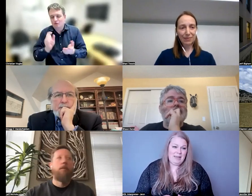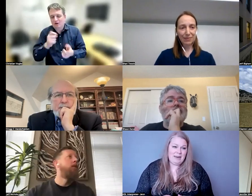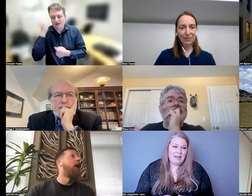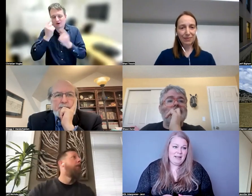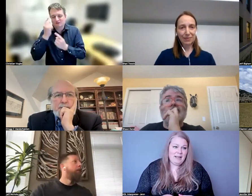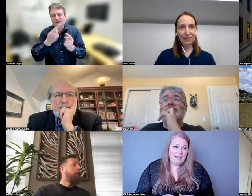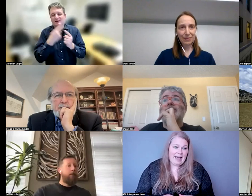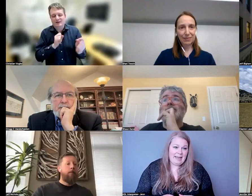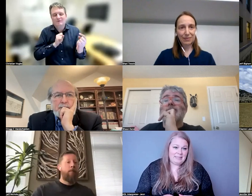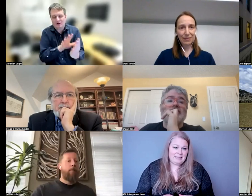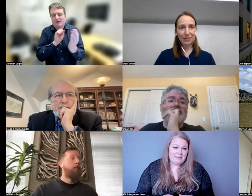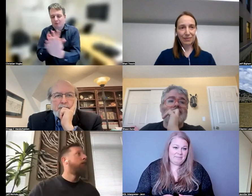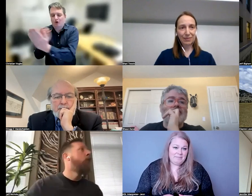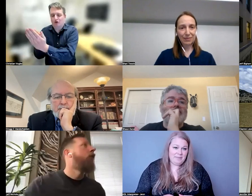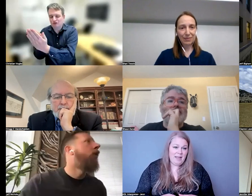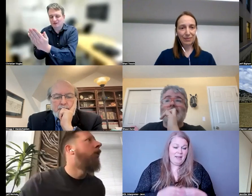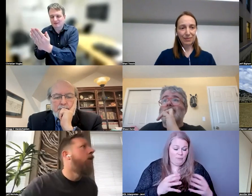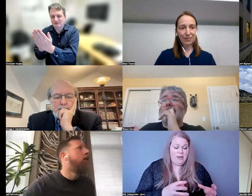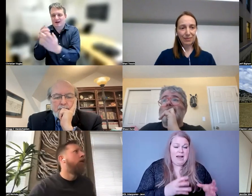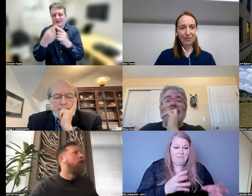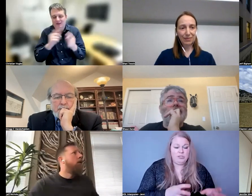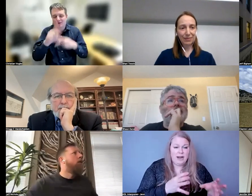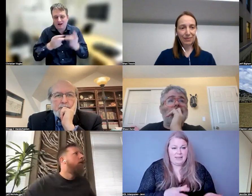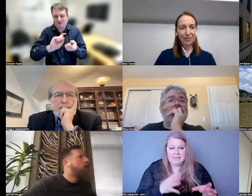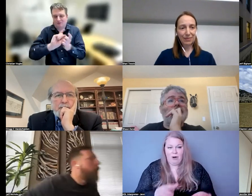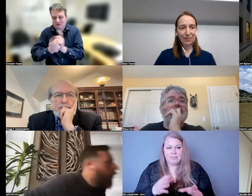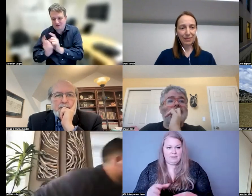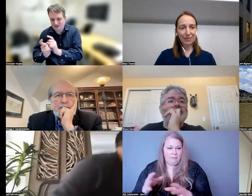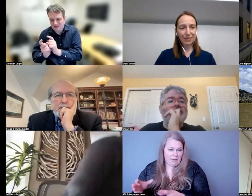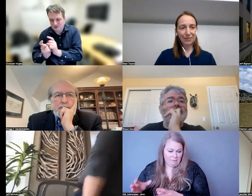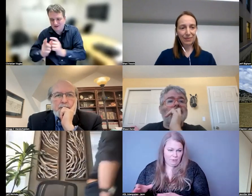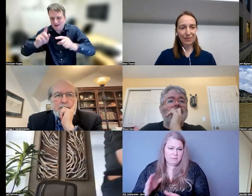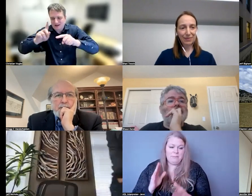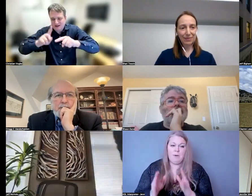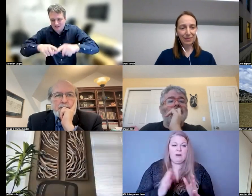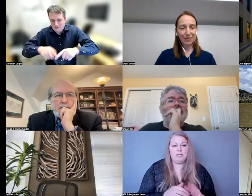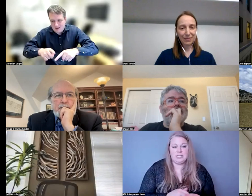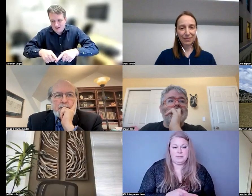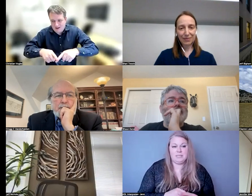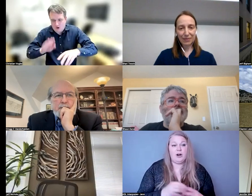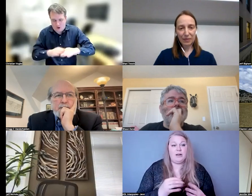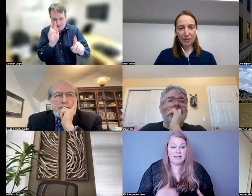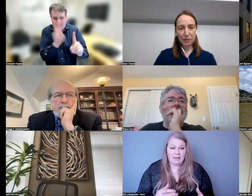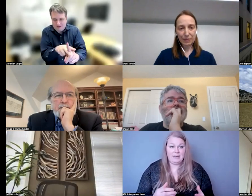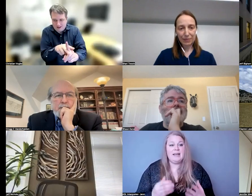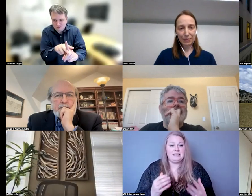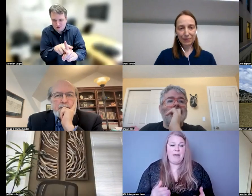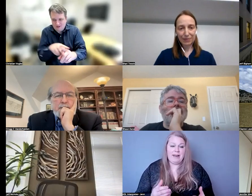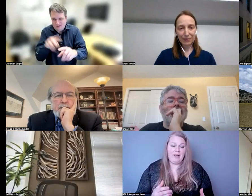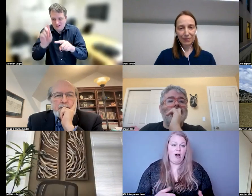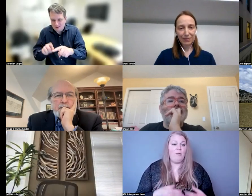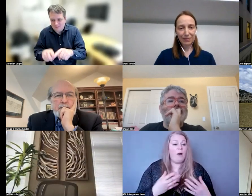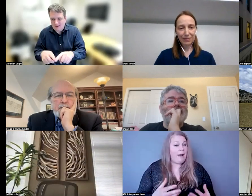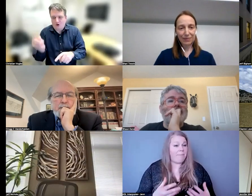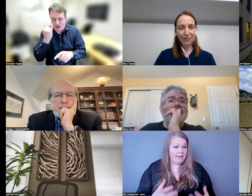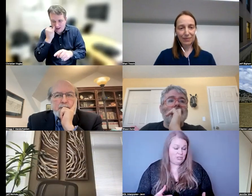just mean that we'd have to try this out on different platforms and make whatever adjustments are needed